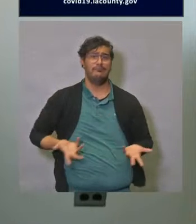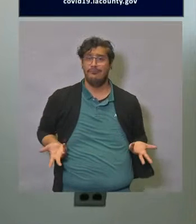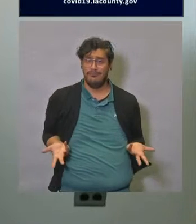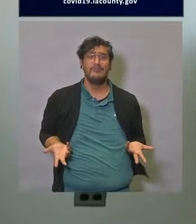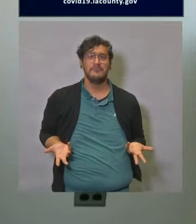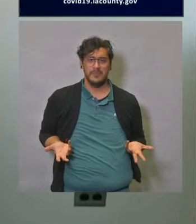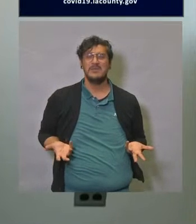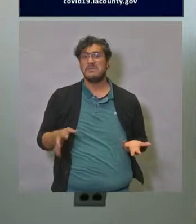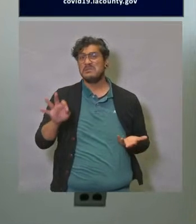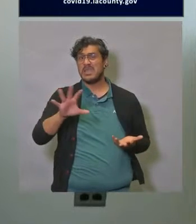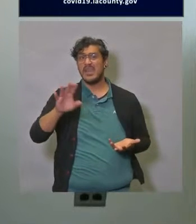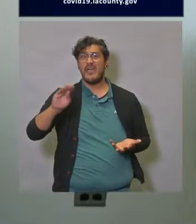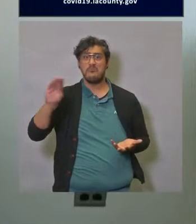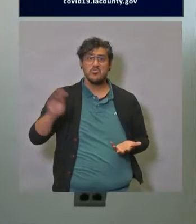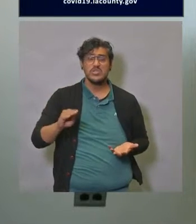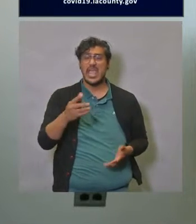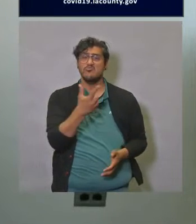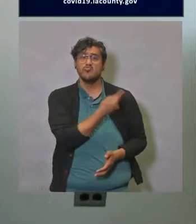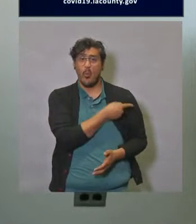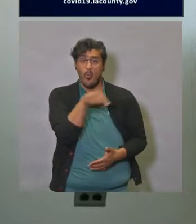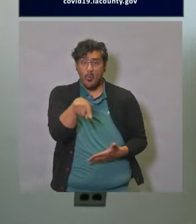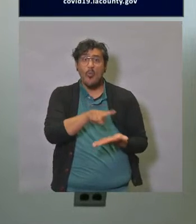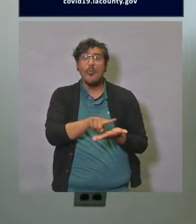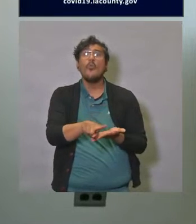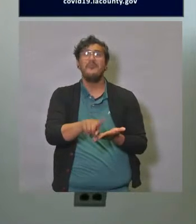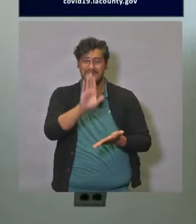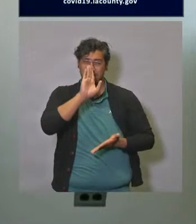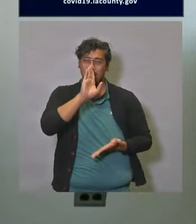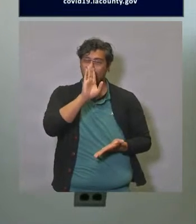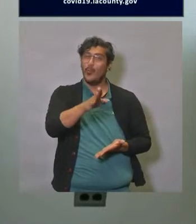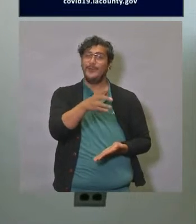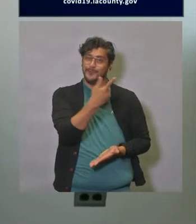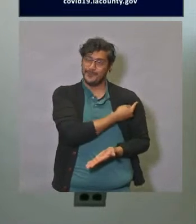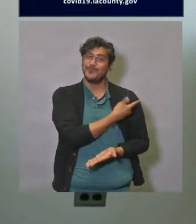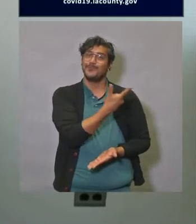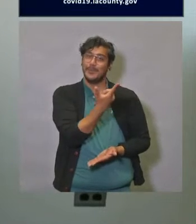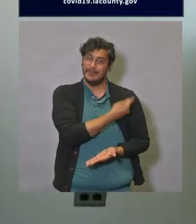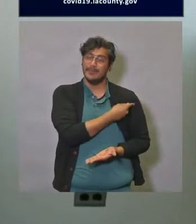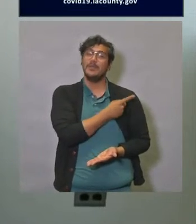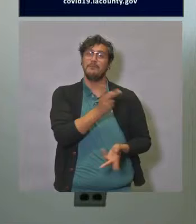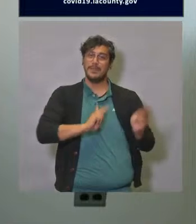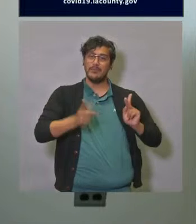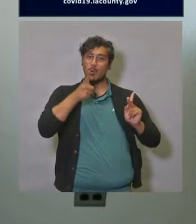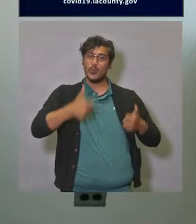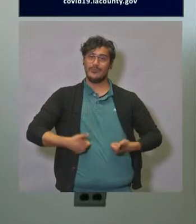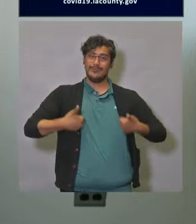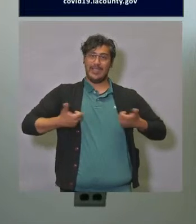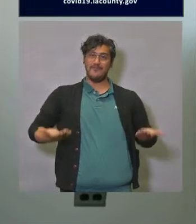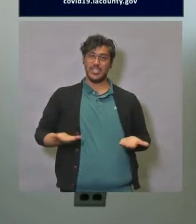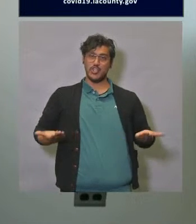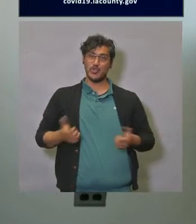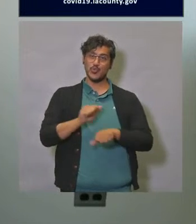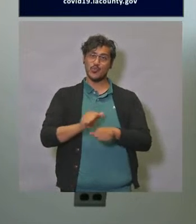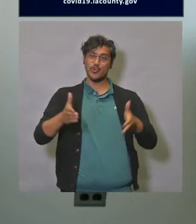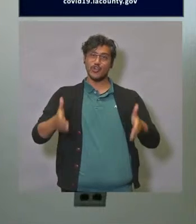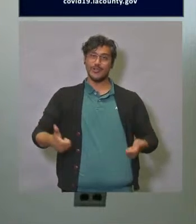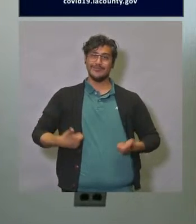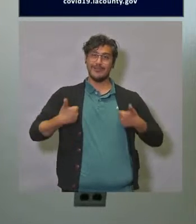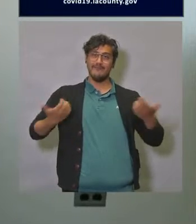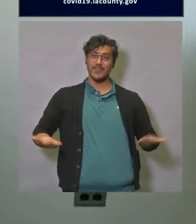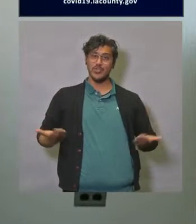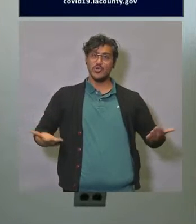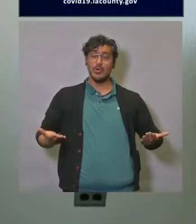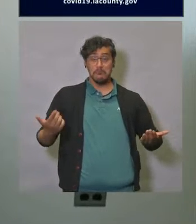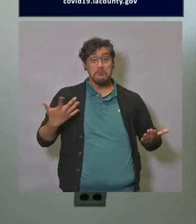mentioned. 95% of the doses we have this week will get into the arms of our residents and our workers. We'd urge all